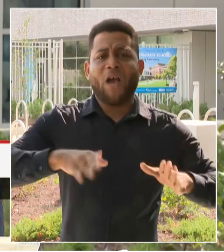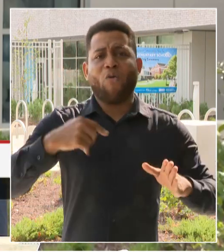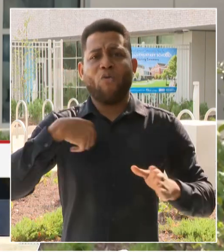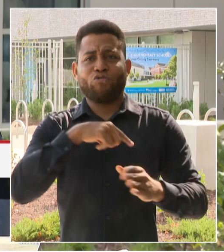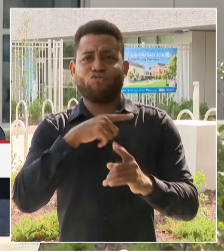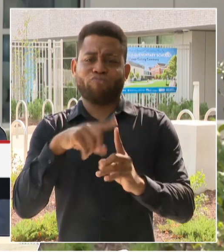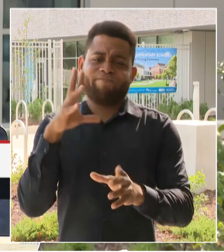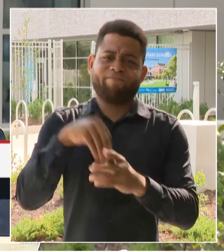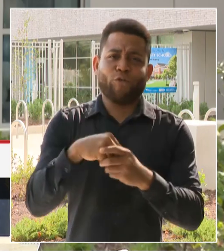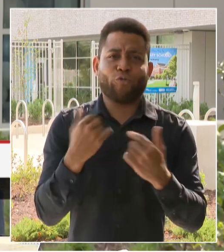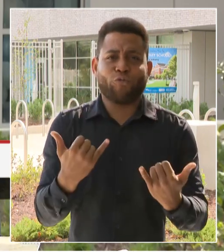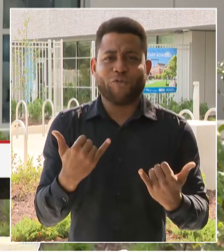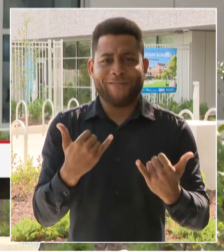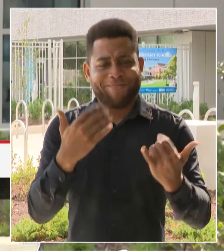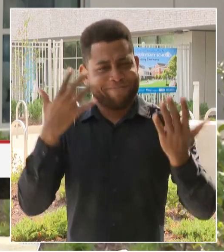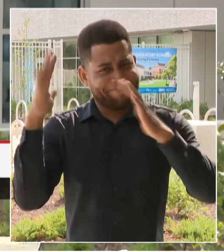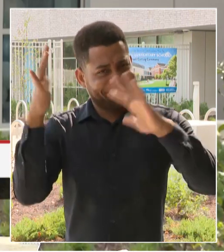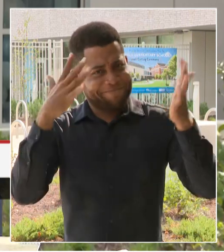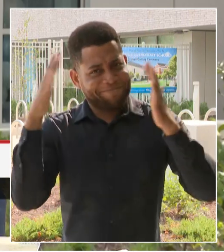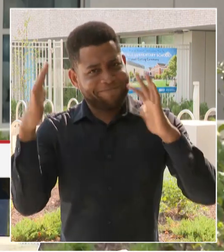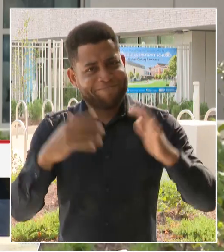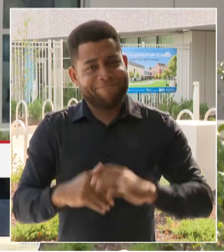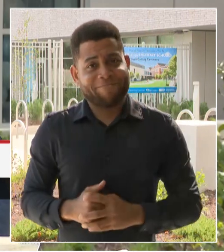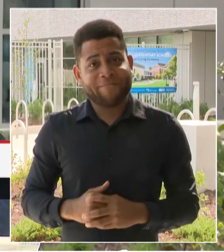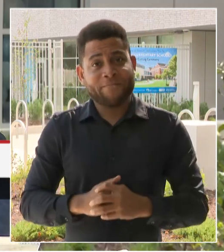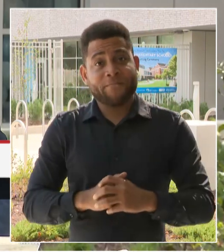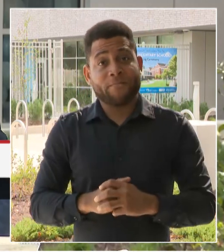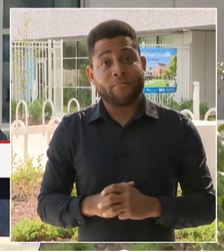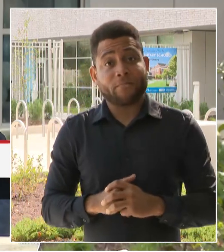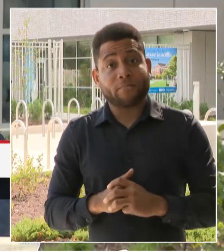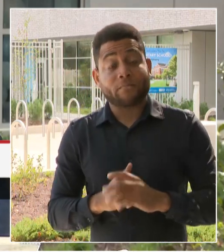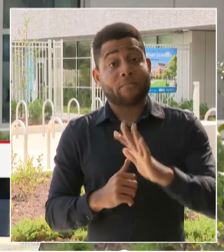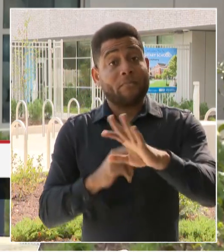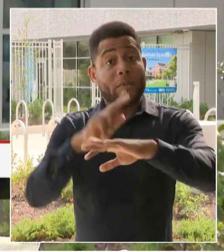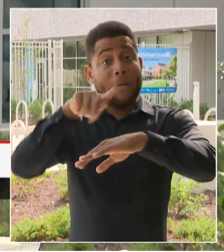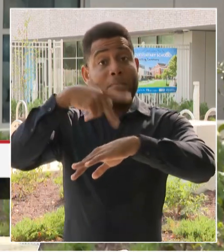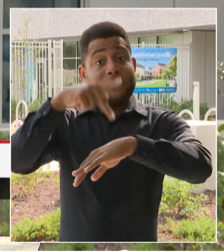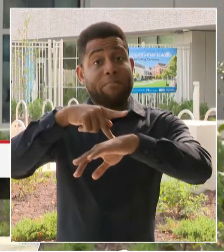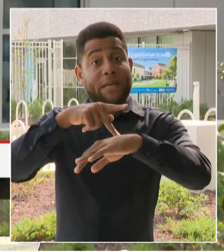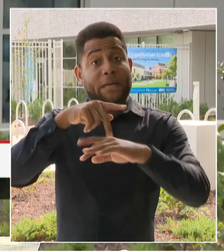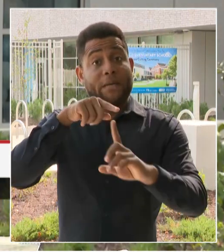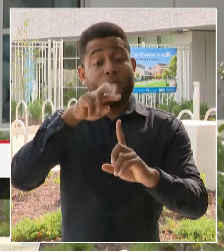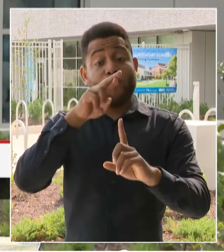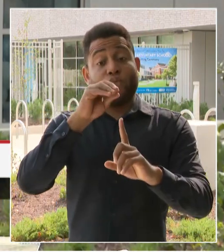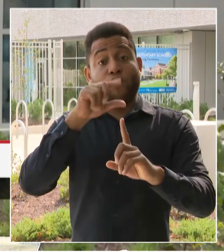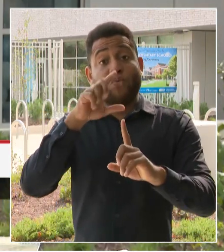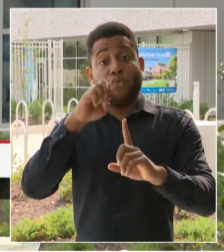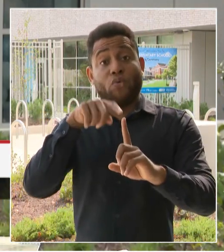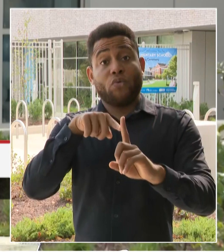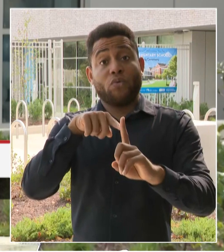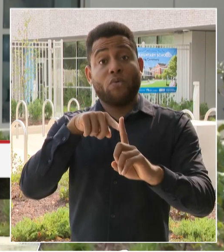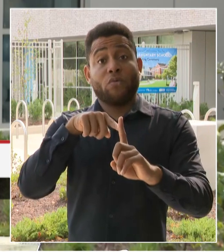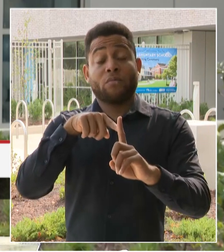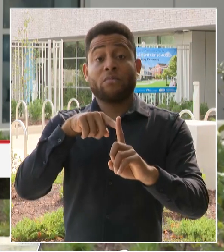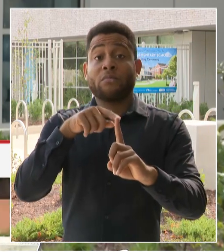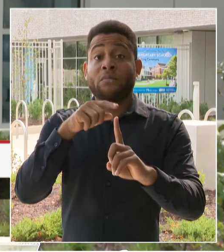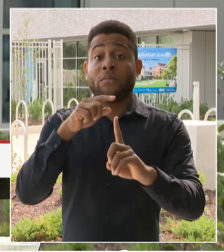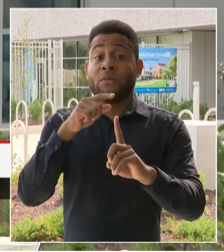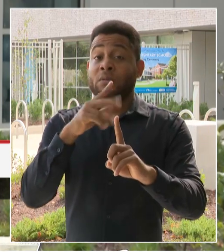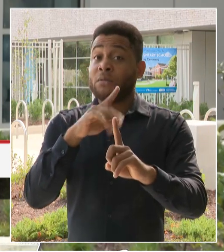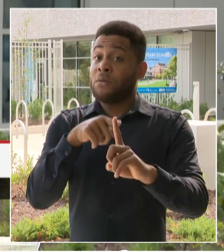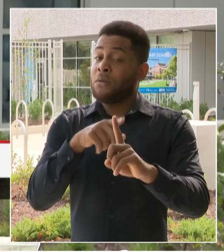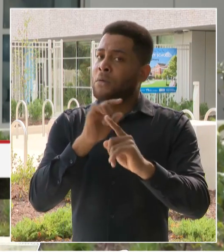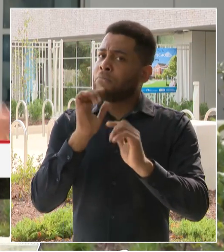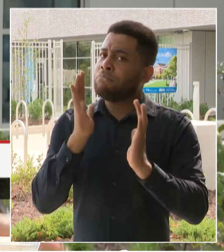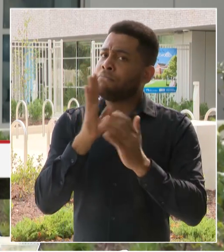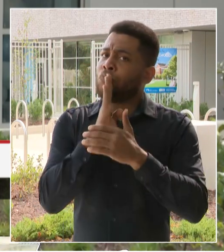Now, Principal Roll, he doesn't share this often. He's very humble, but I do want to make sure